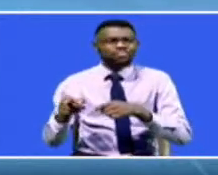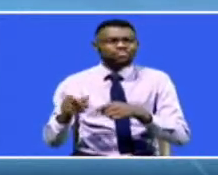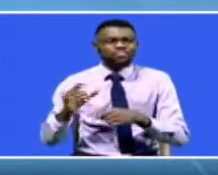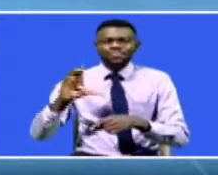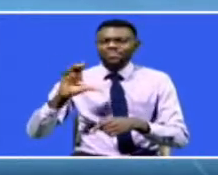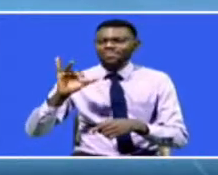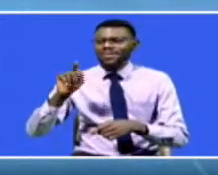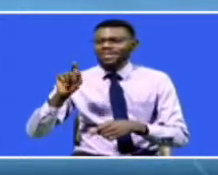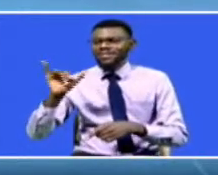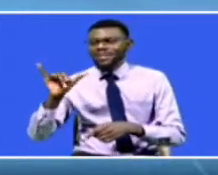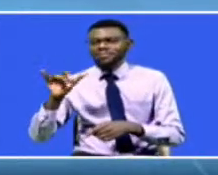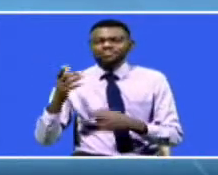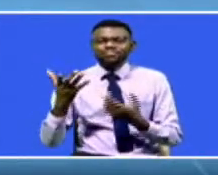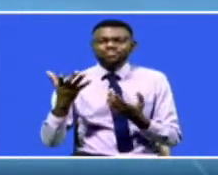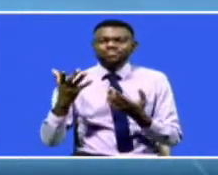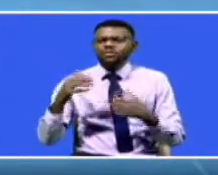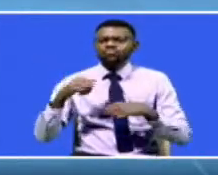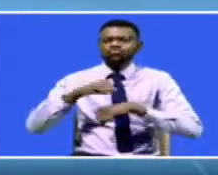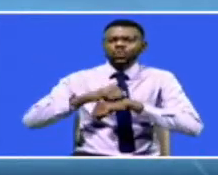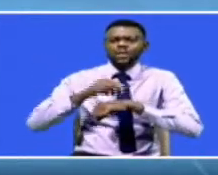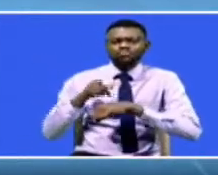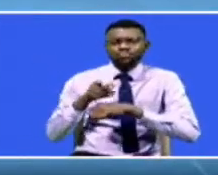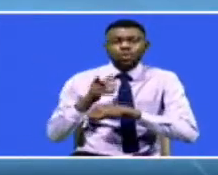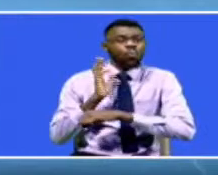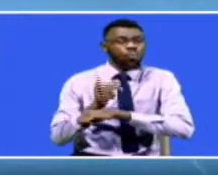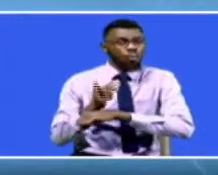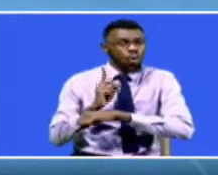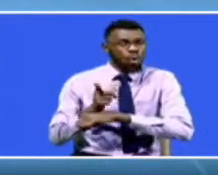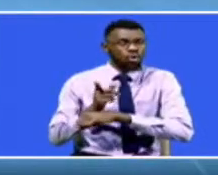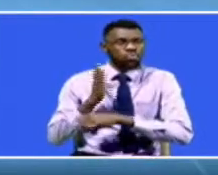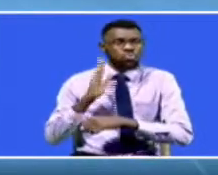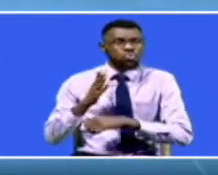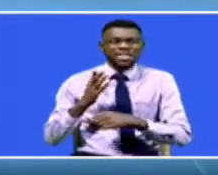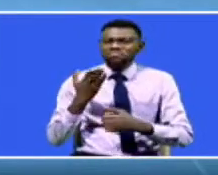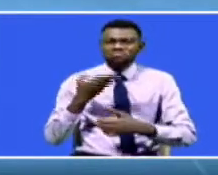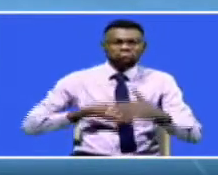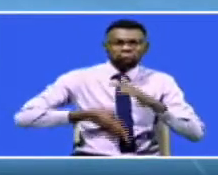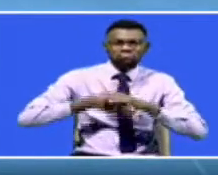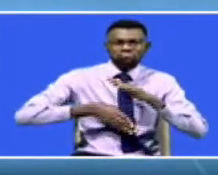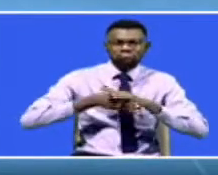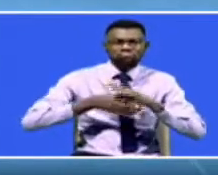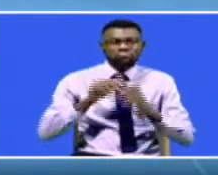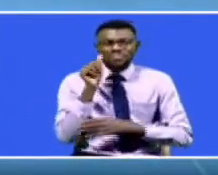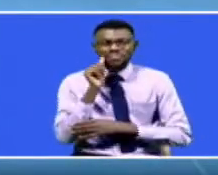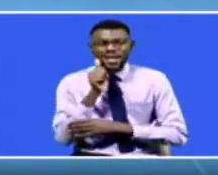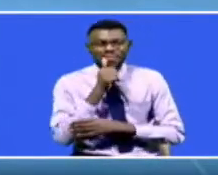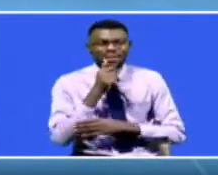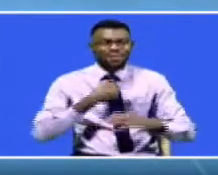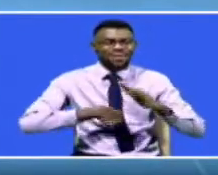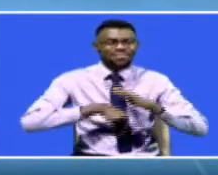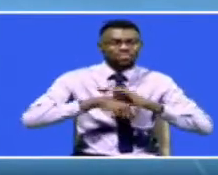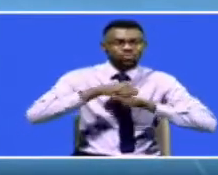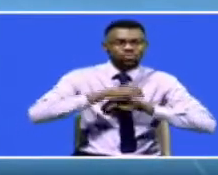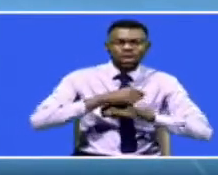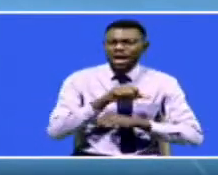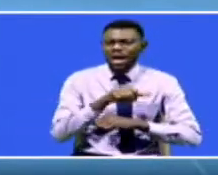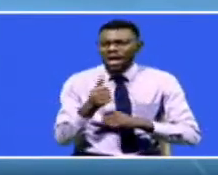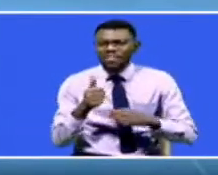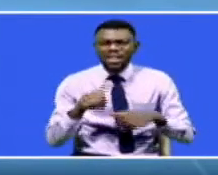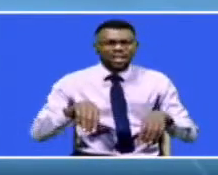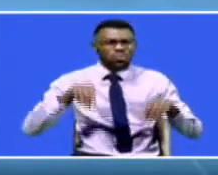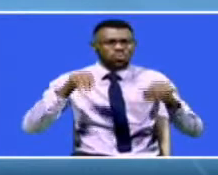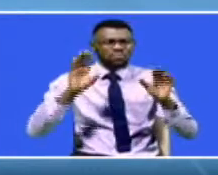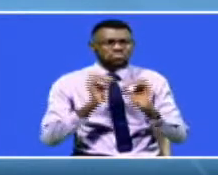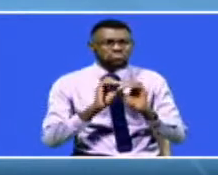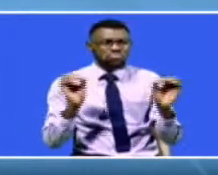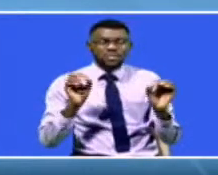Academy during their open day, warned of a crackdown to weed out incompetent private primary schools and insisting that the government